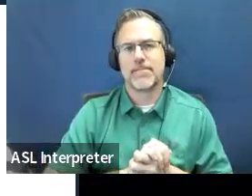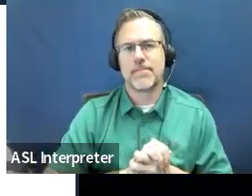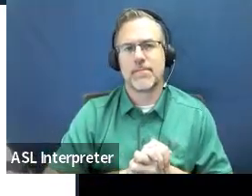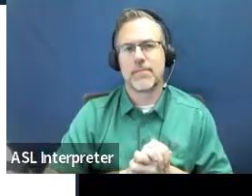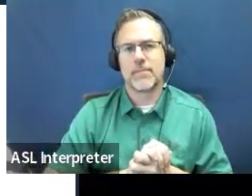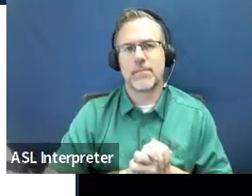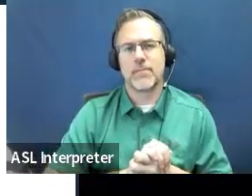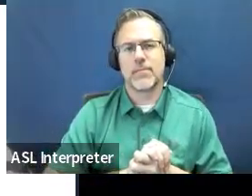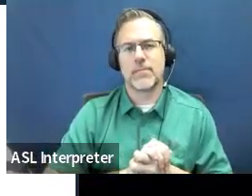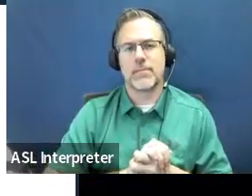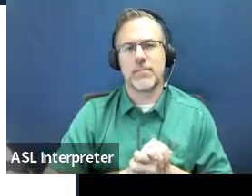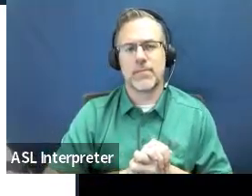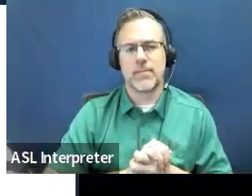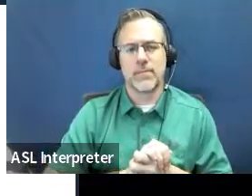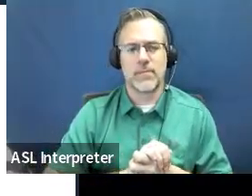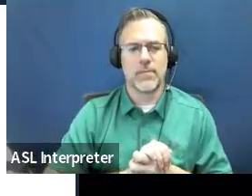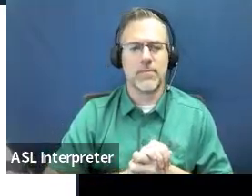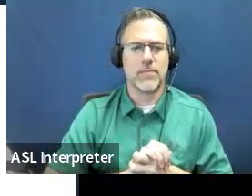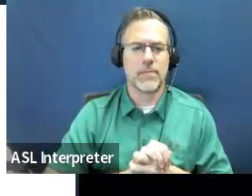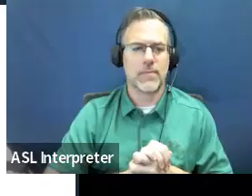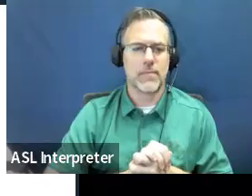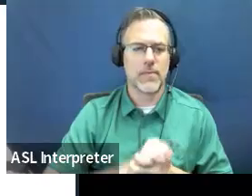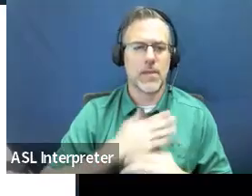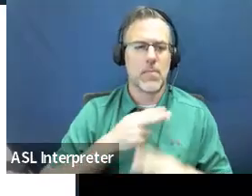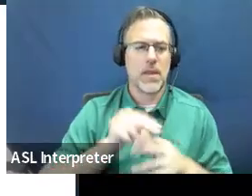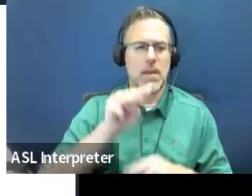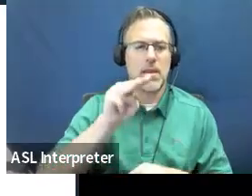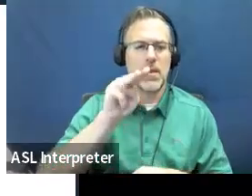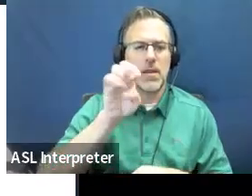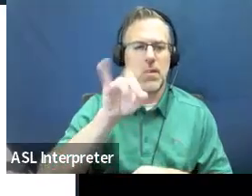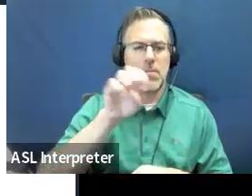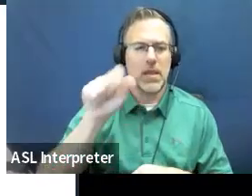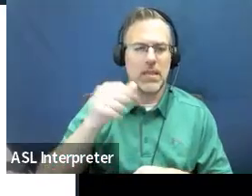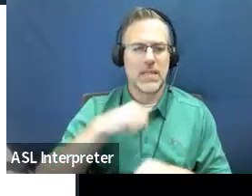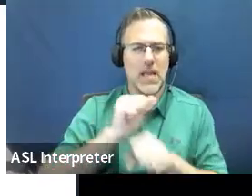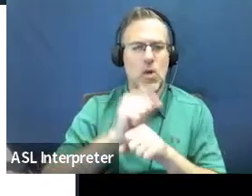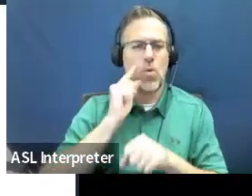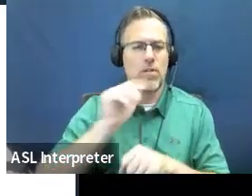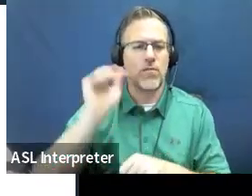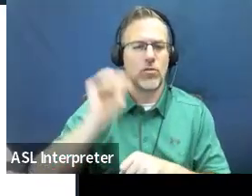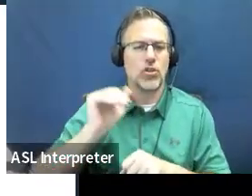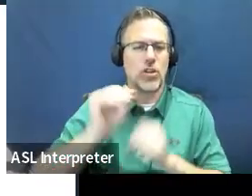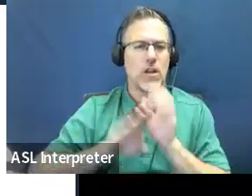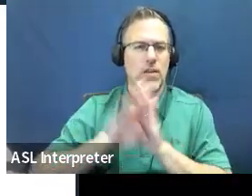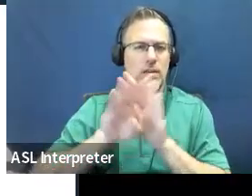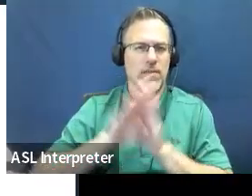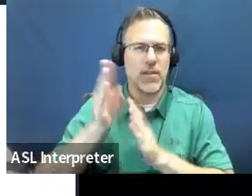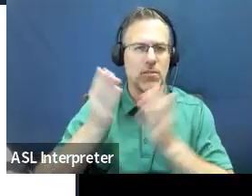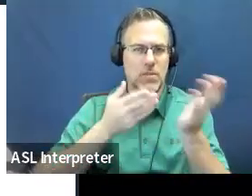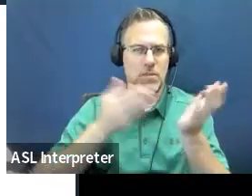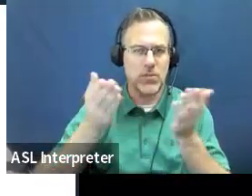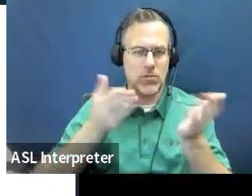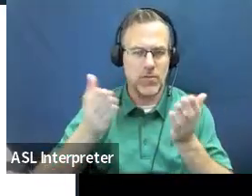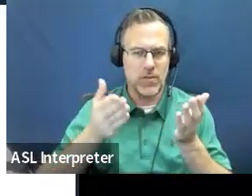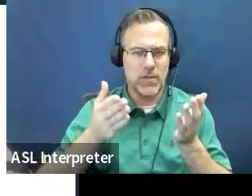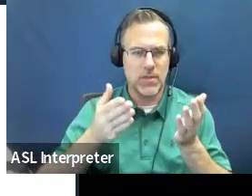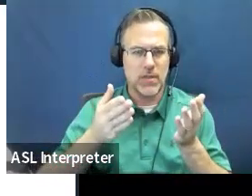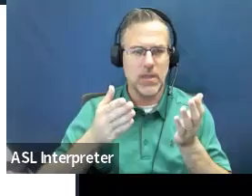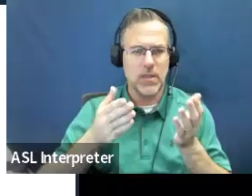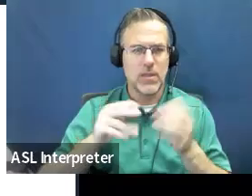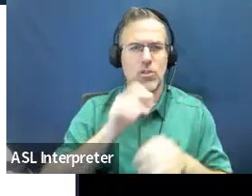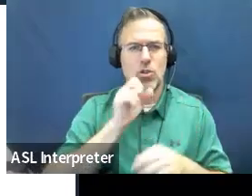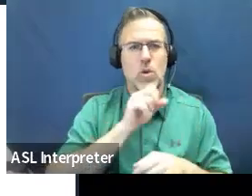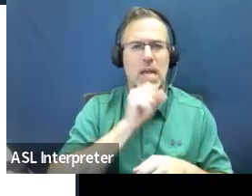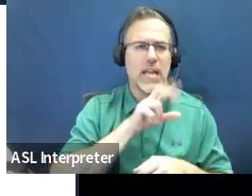Carly, I have a question. Yes. My name's Melissa. I work Hi. for Child Development Services, so 3 to